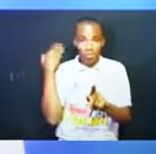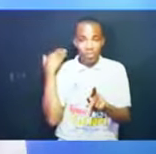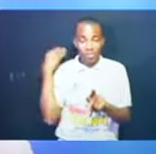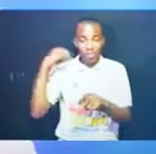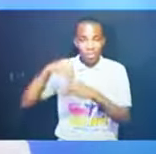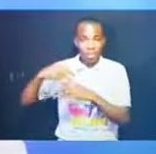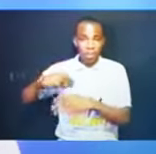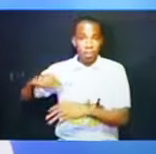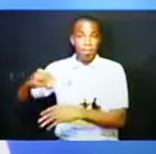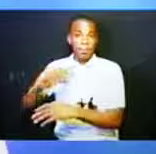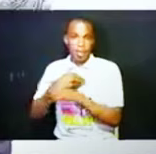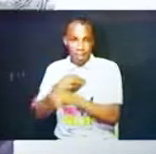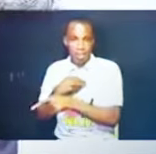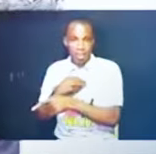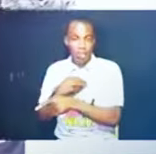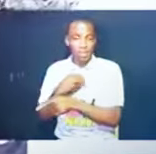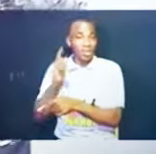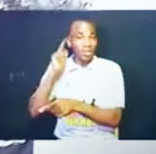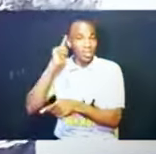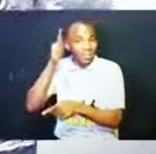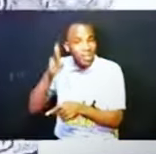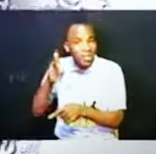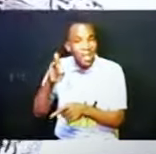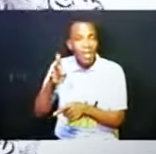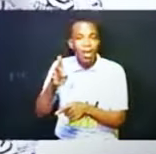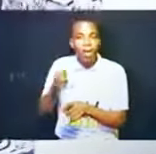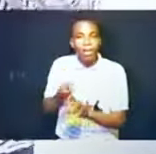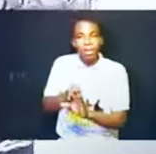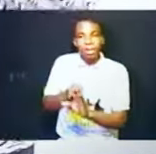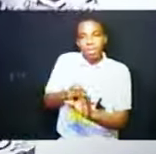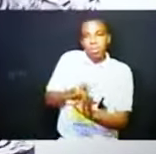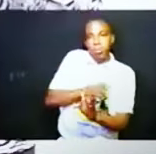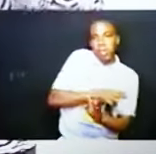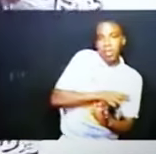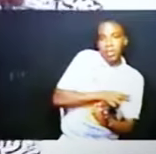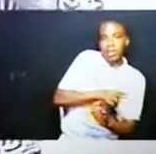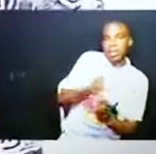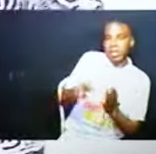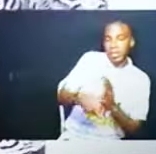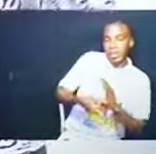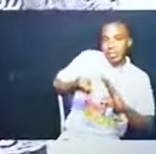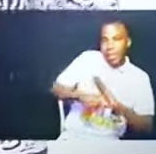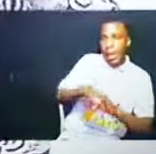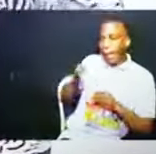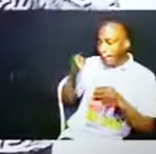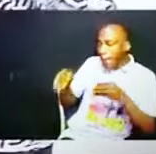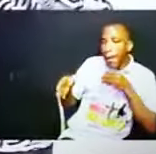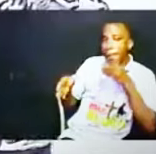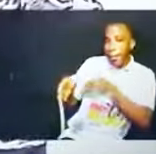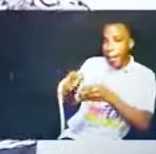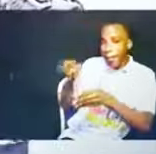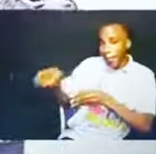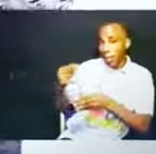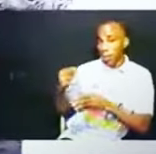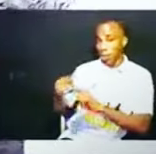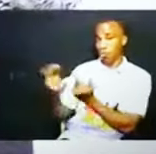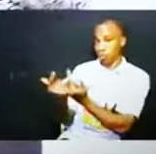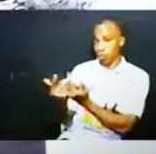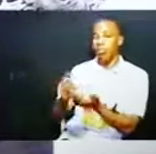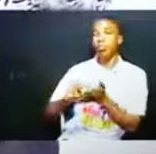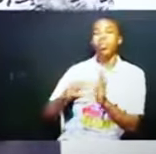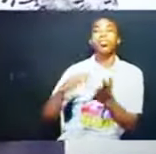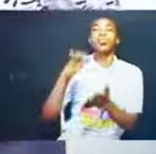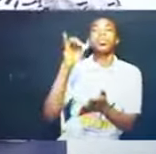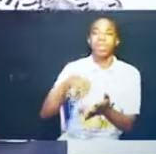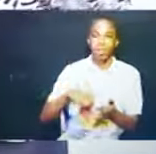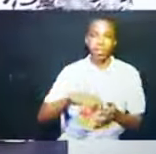person is bitter. So say nipa can nipa kubi wona or ka equonwas and monia not just a sanipan odiao. So let's say a member